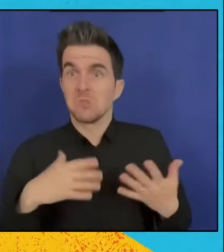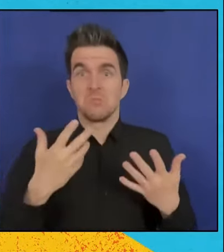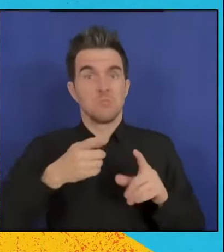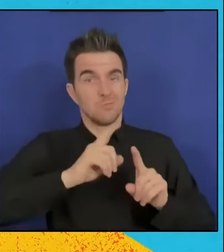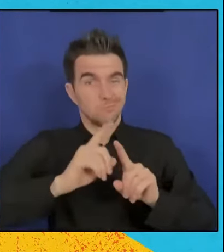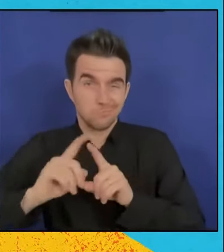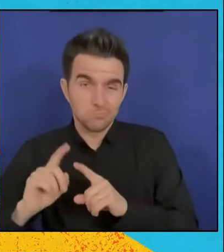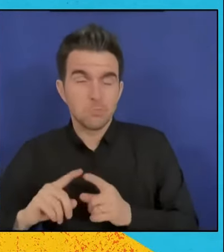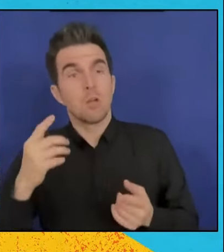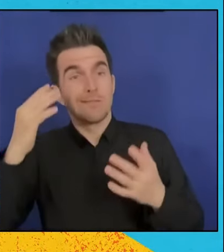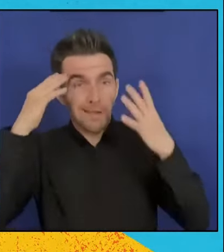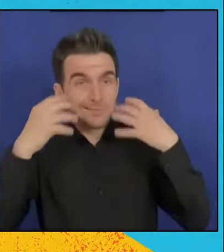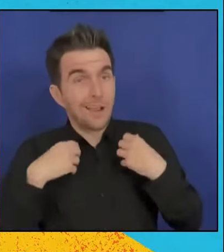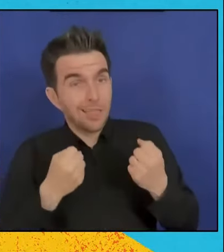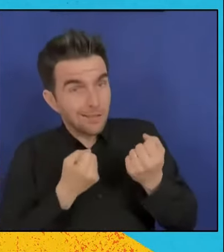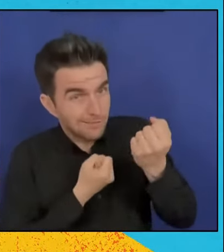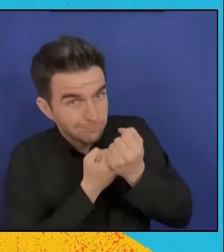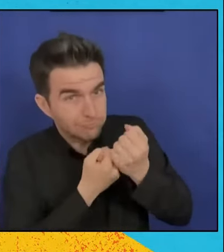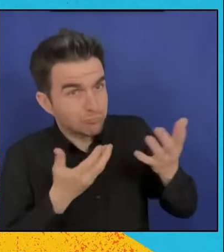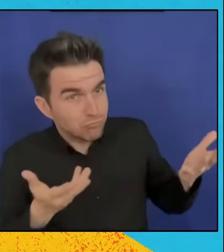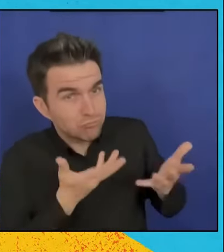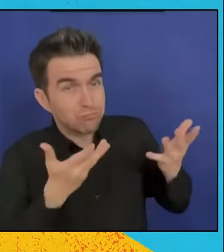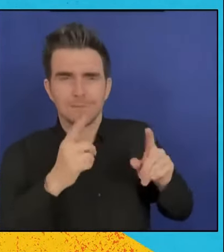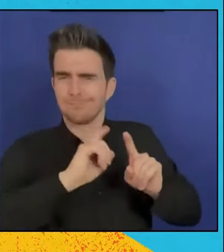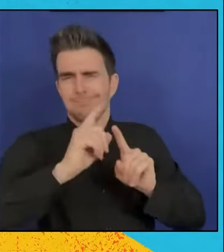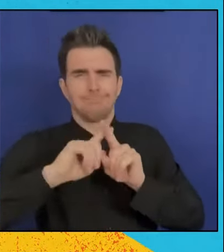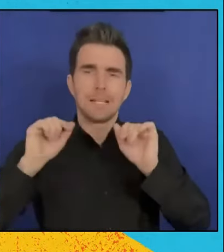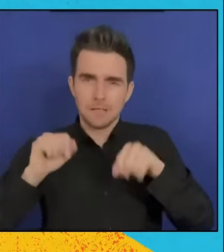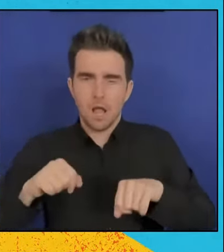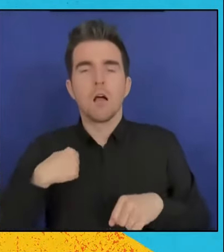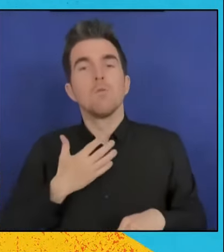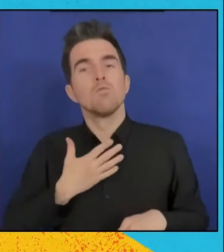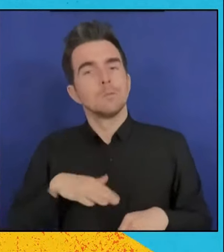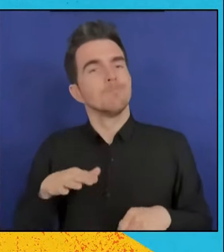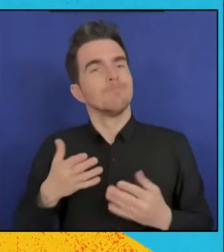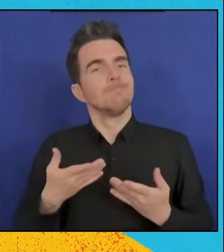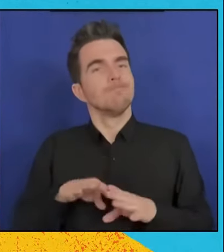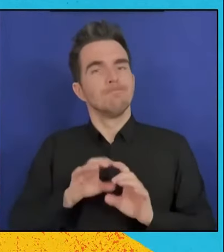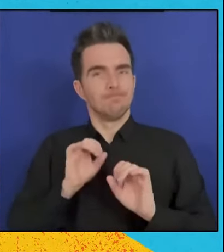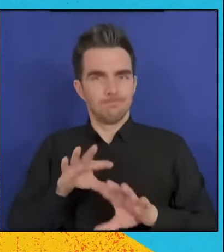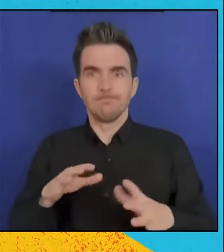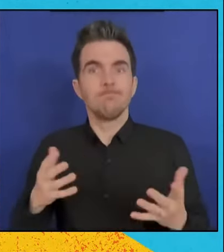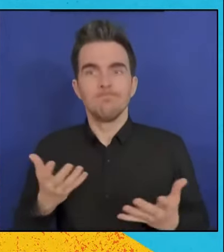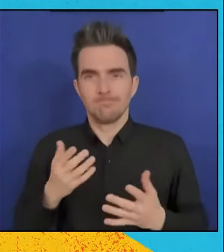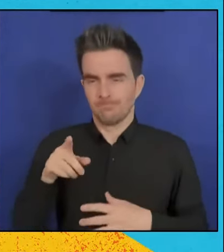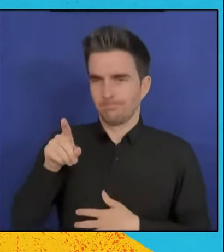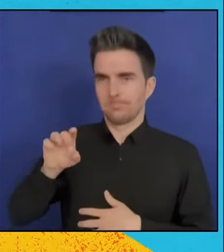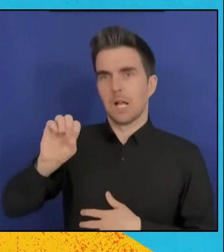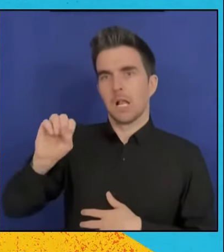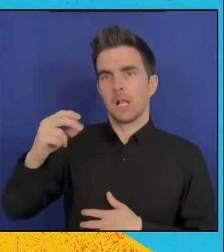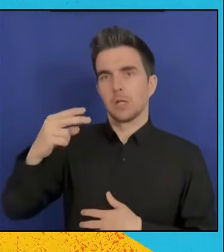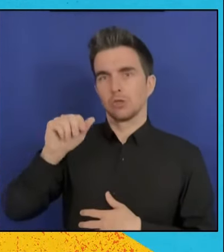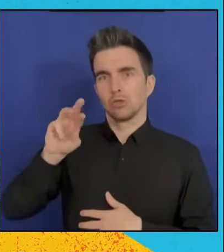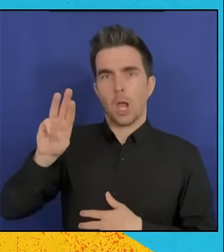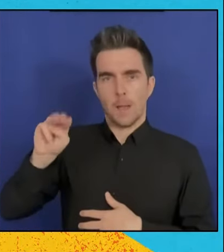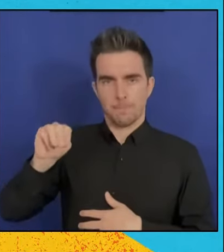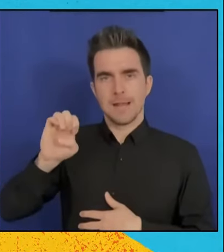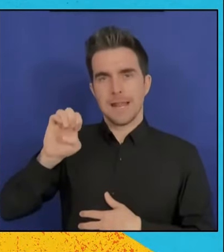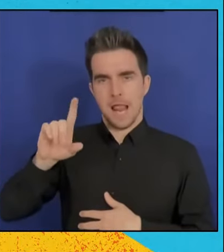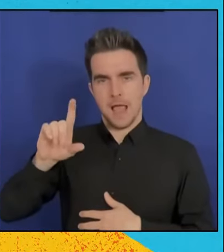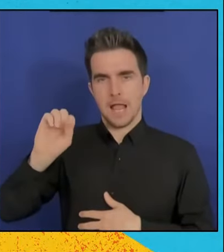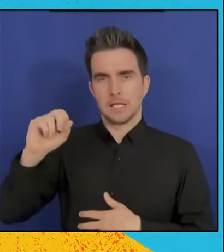COP27. It's about implementation. We discuss a lot about climate change, but in the end, it's really just three words. Let's take it